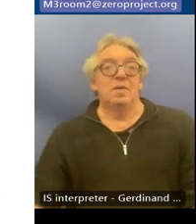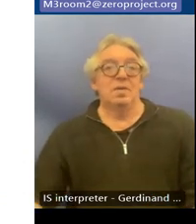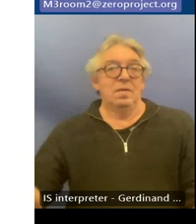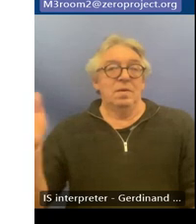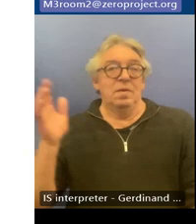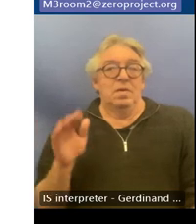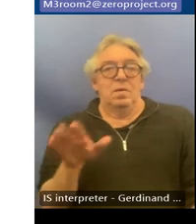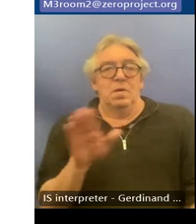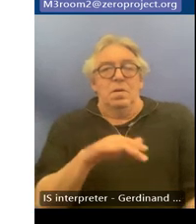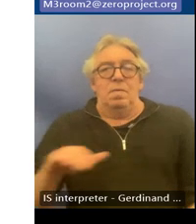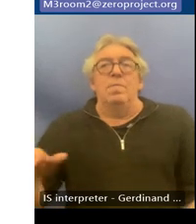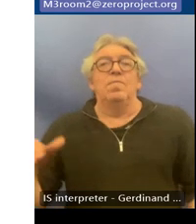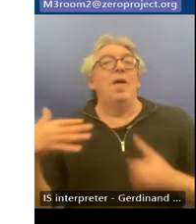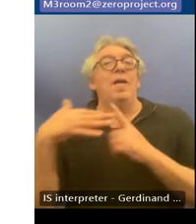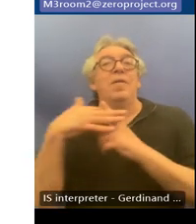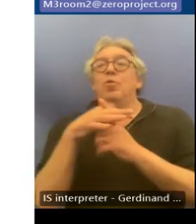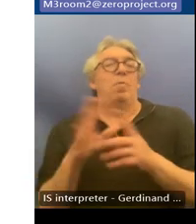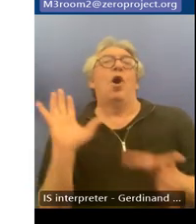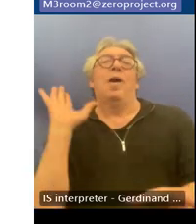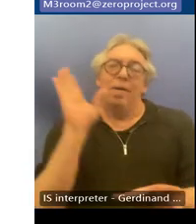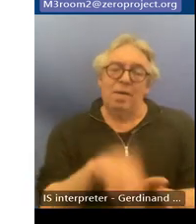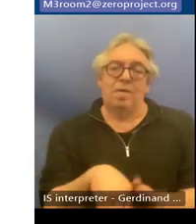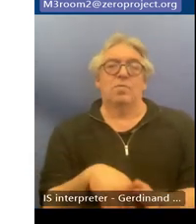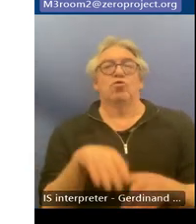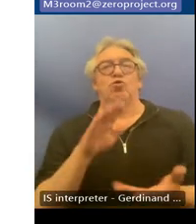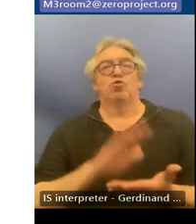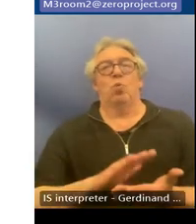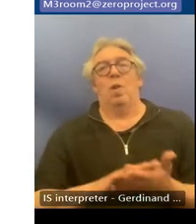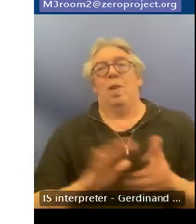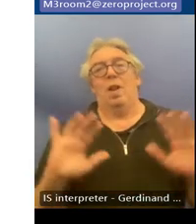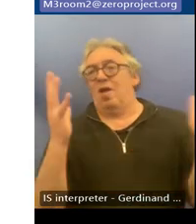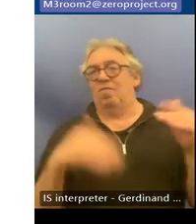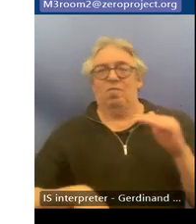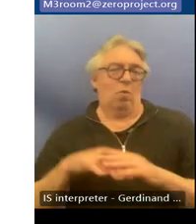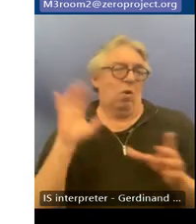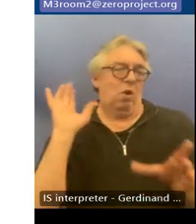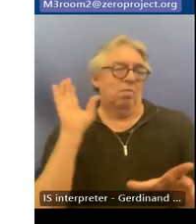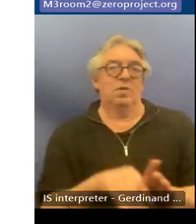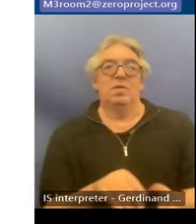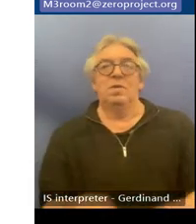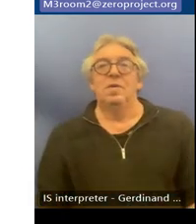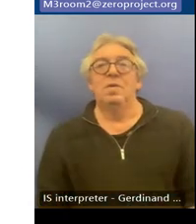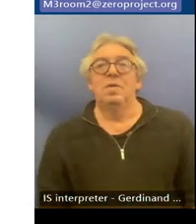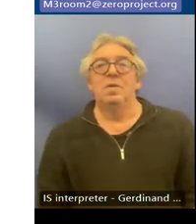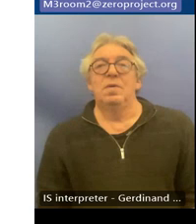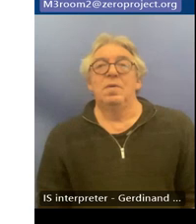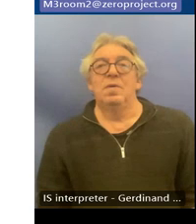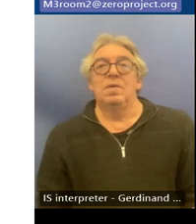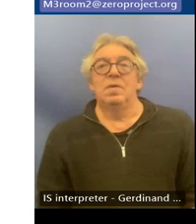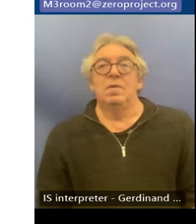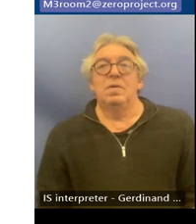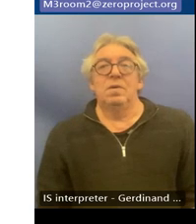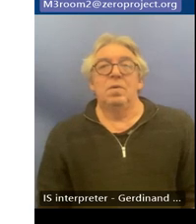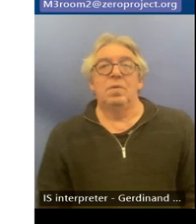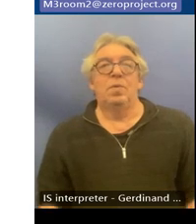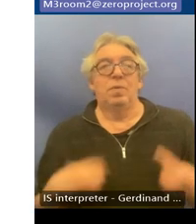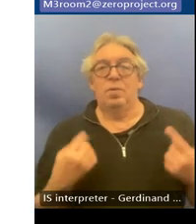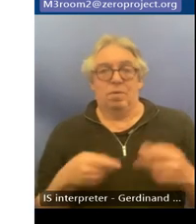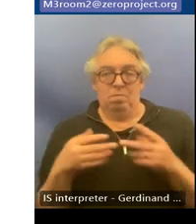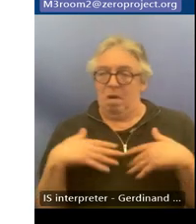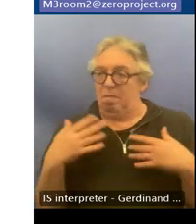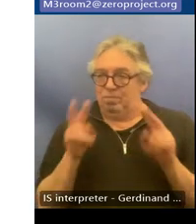in the schools and the after schools life. So we are very happy to see children participate in the community